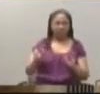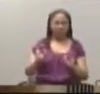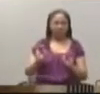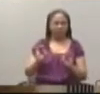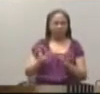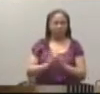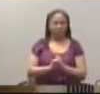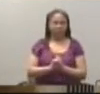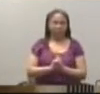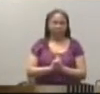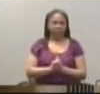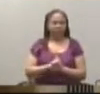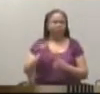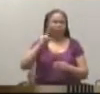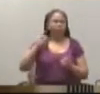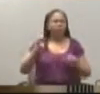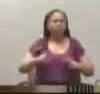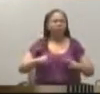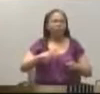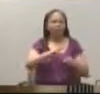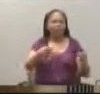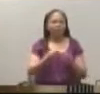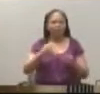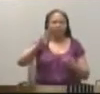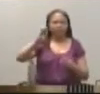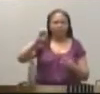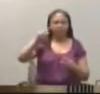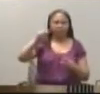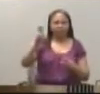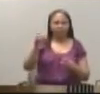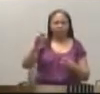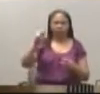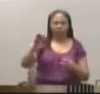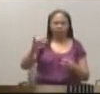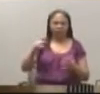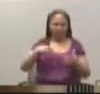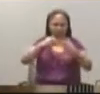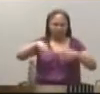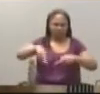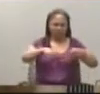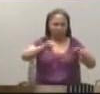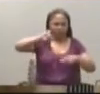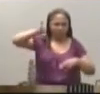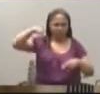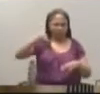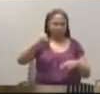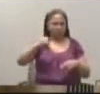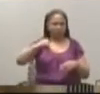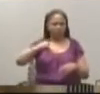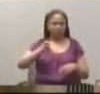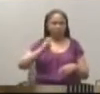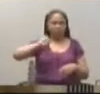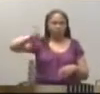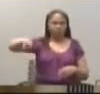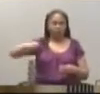This happened at Bethany, on the side of the Jordan where John was baptizing.